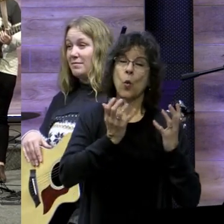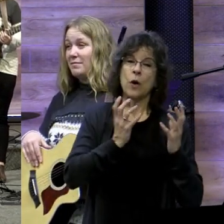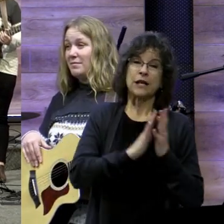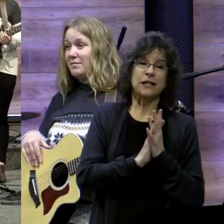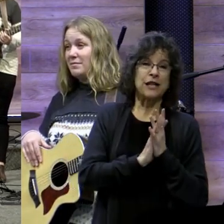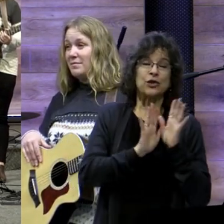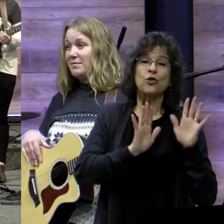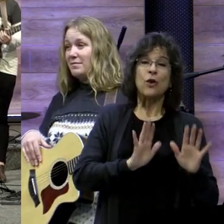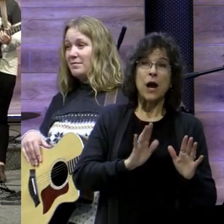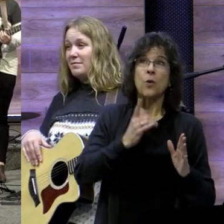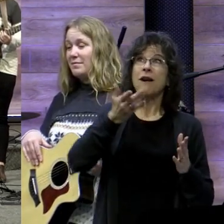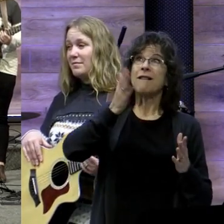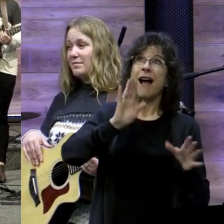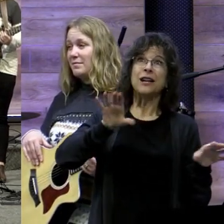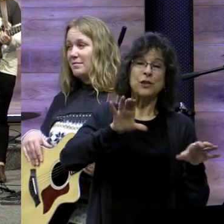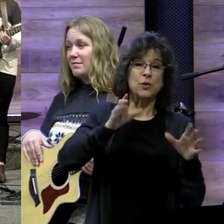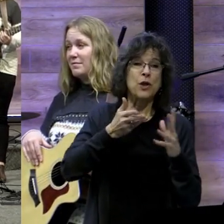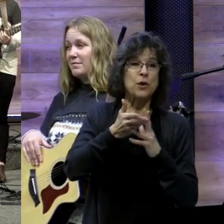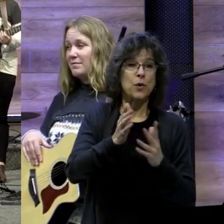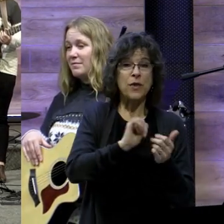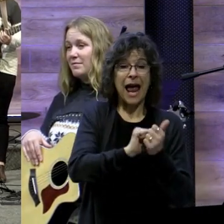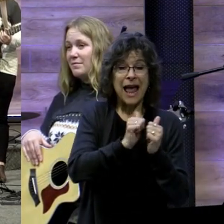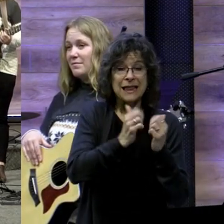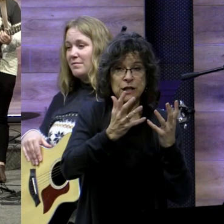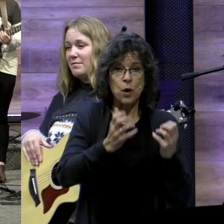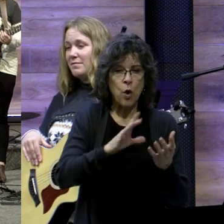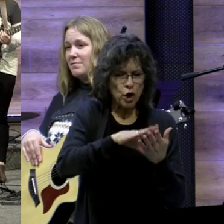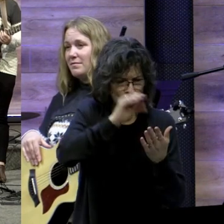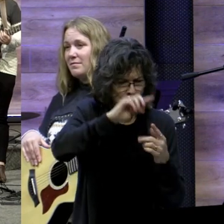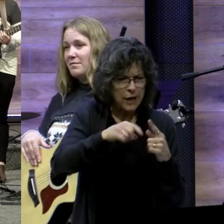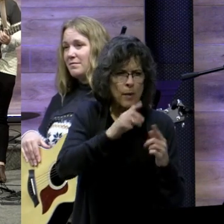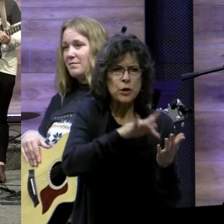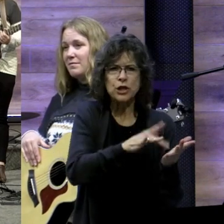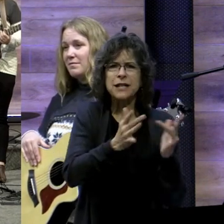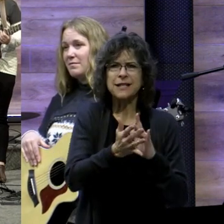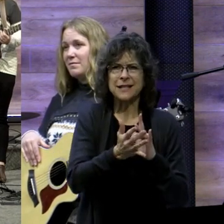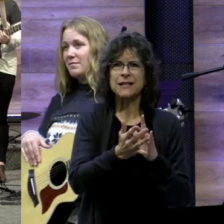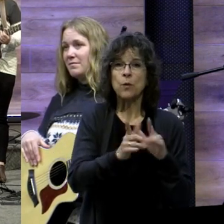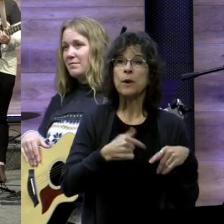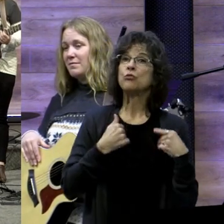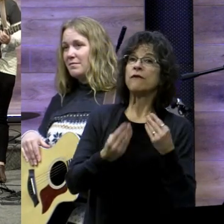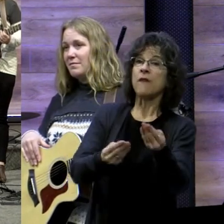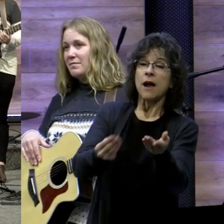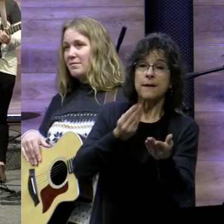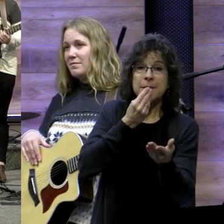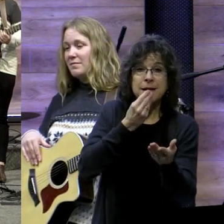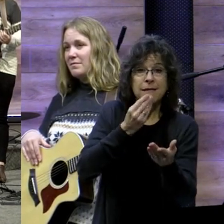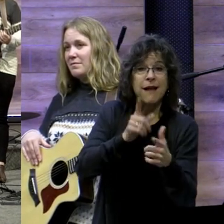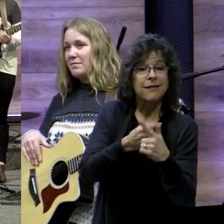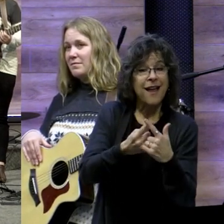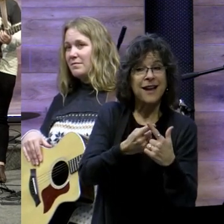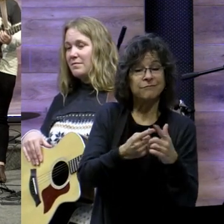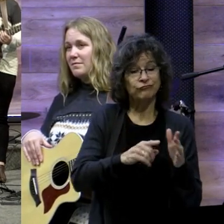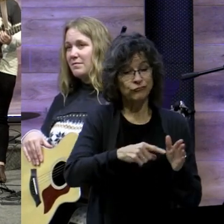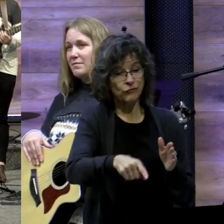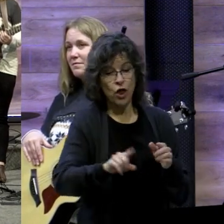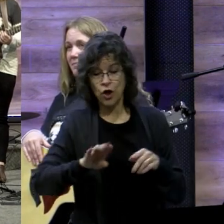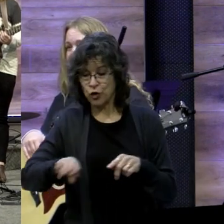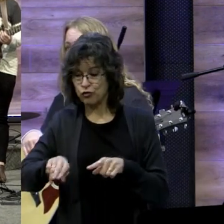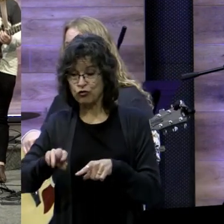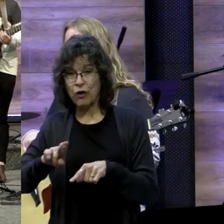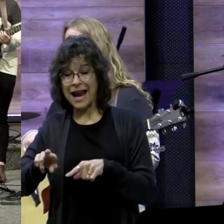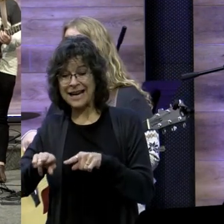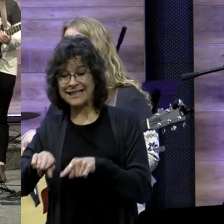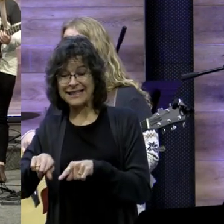UMD through athletes that are wanting to kind of learn about Jesus. And we provide a meal for them. And then on the bottom right is the Baltzes City Group.